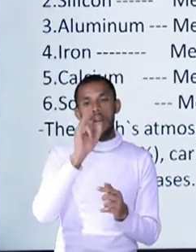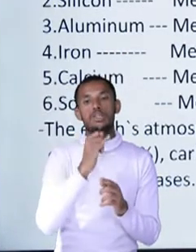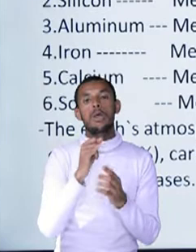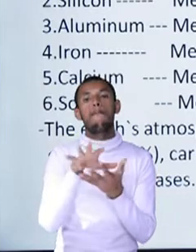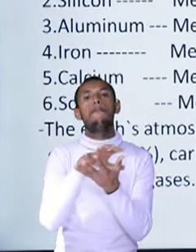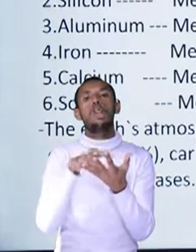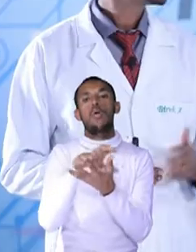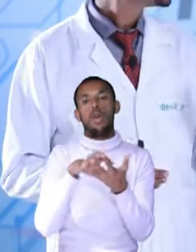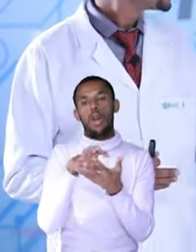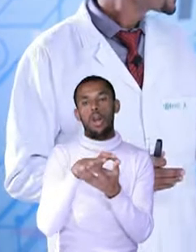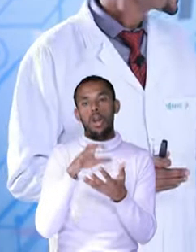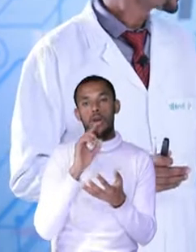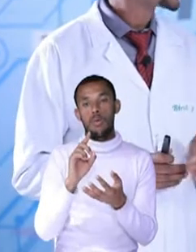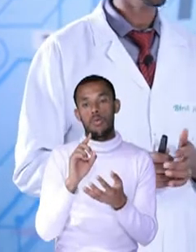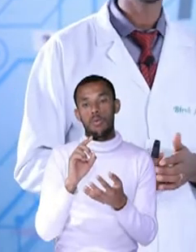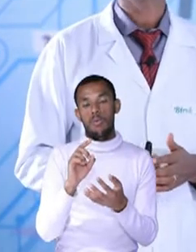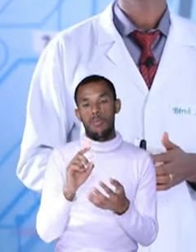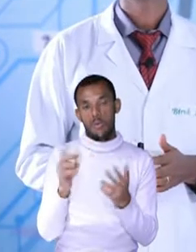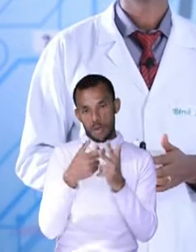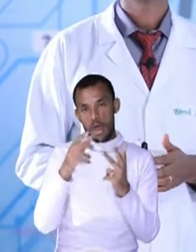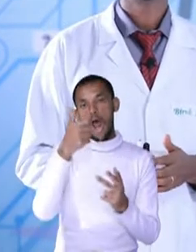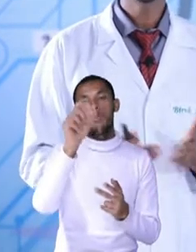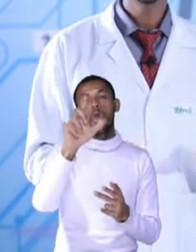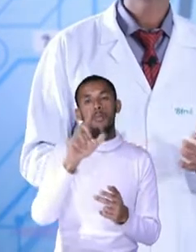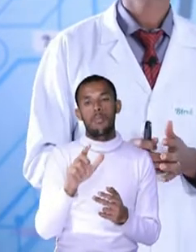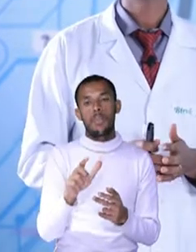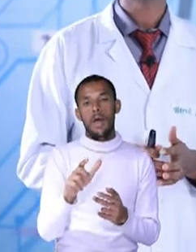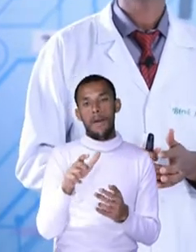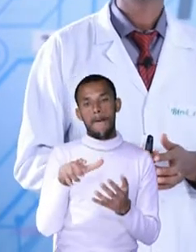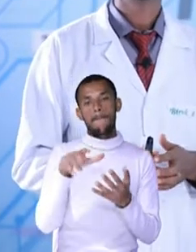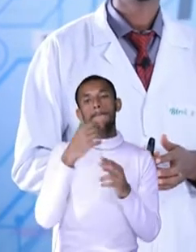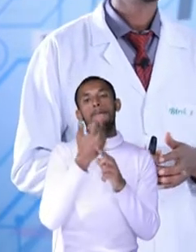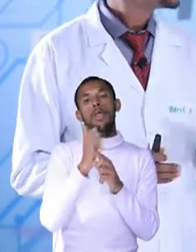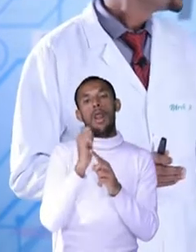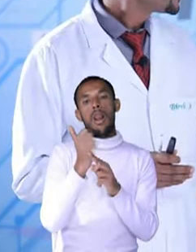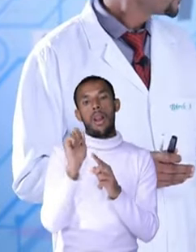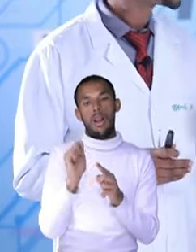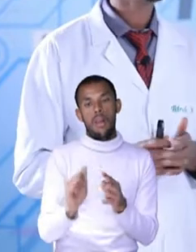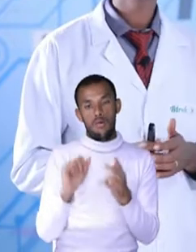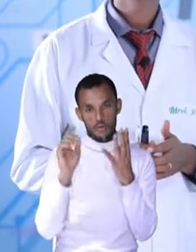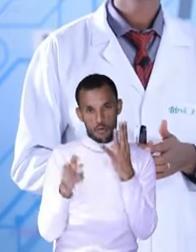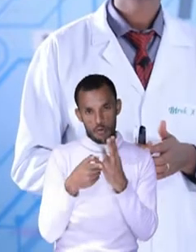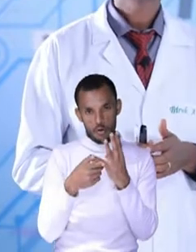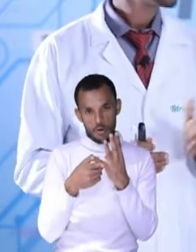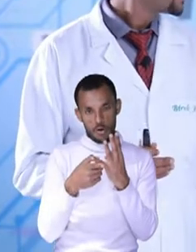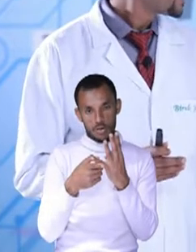metalloid. The third one is aluminium. Aluminium is metal. The fourth one